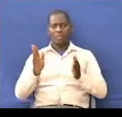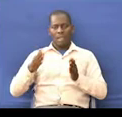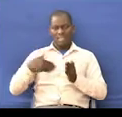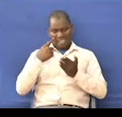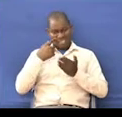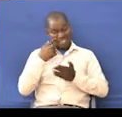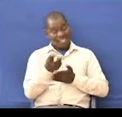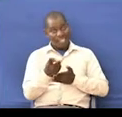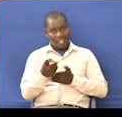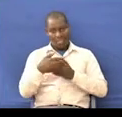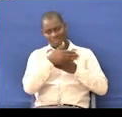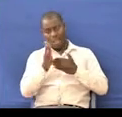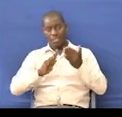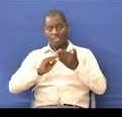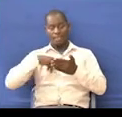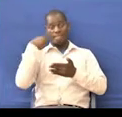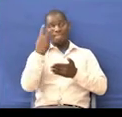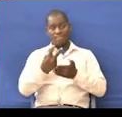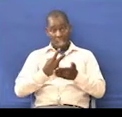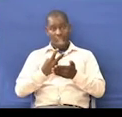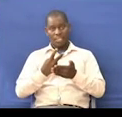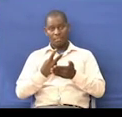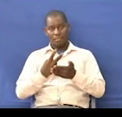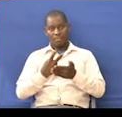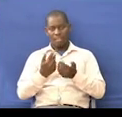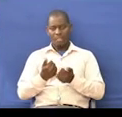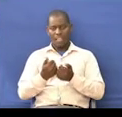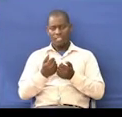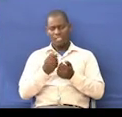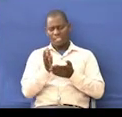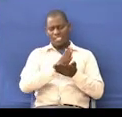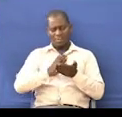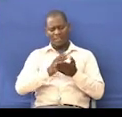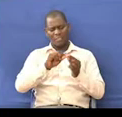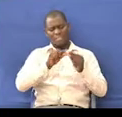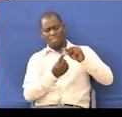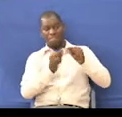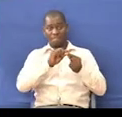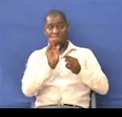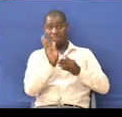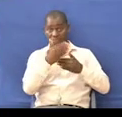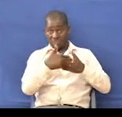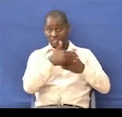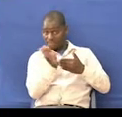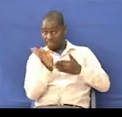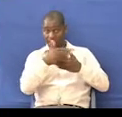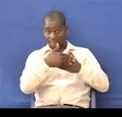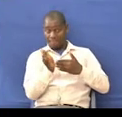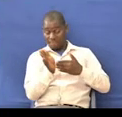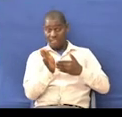see a door is just turning to a point which is fixed. We are going to know what that point. So get